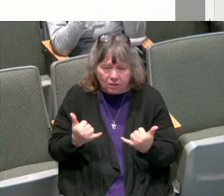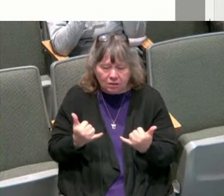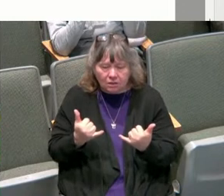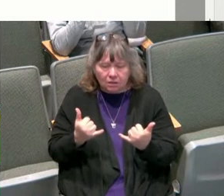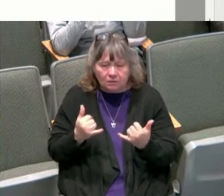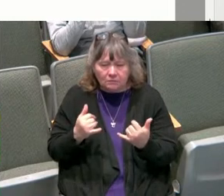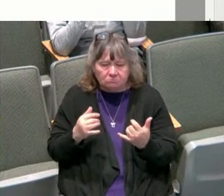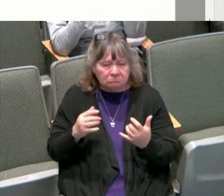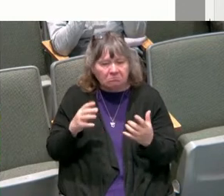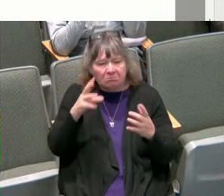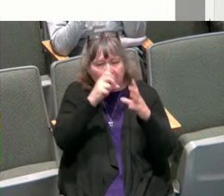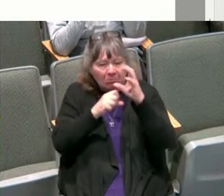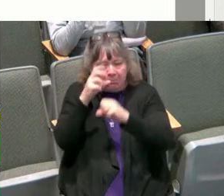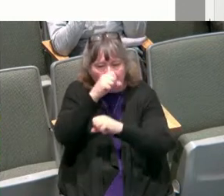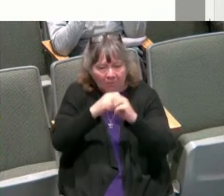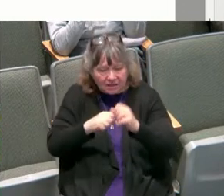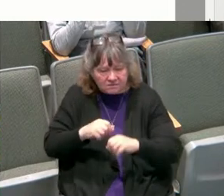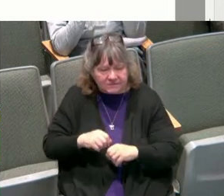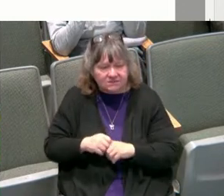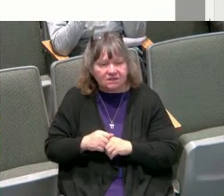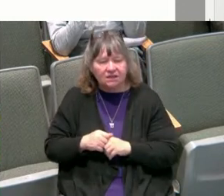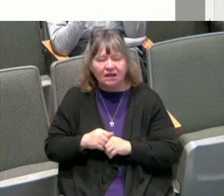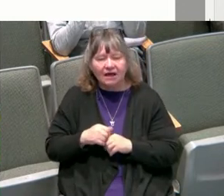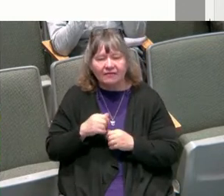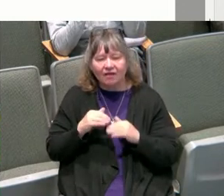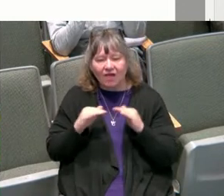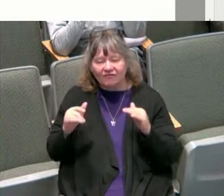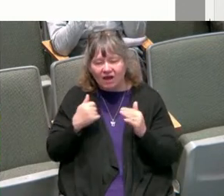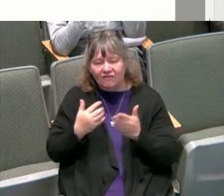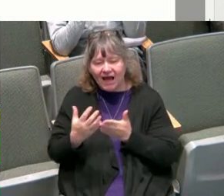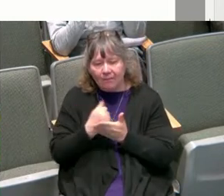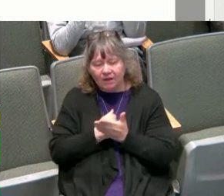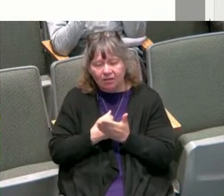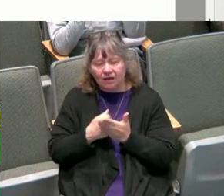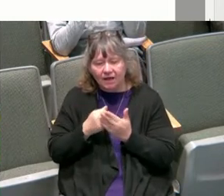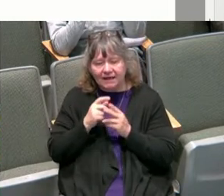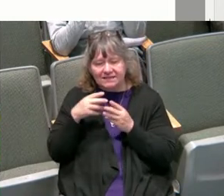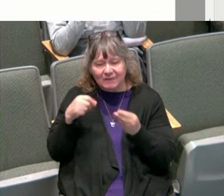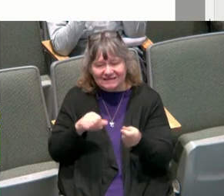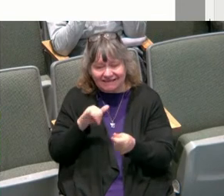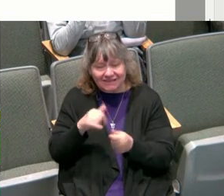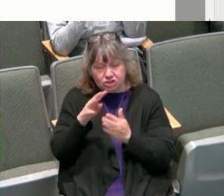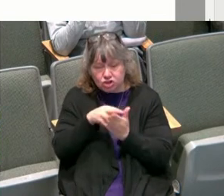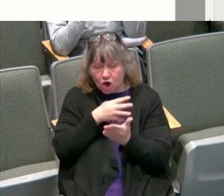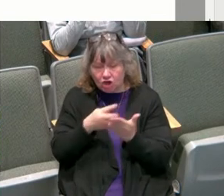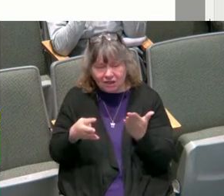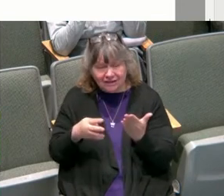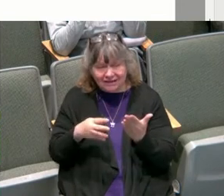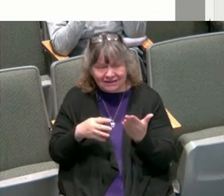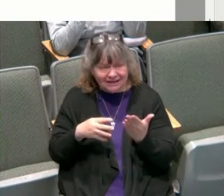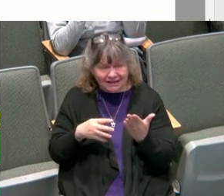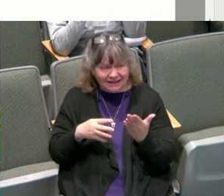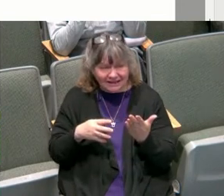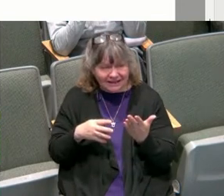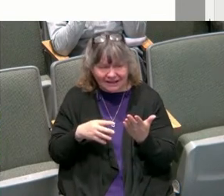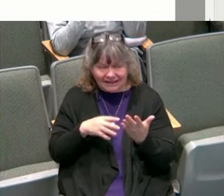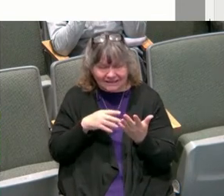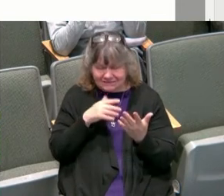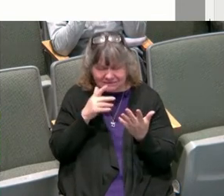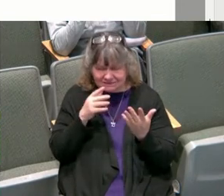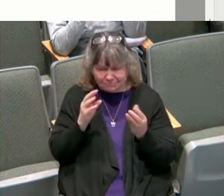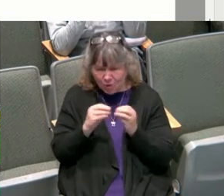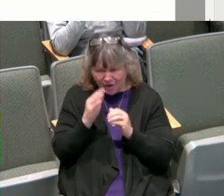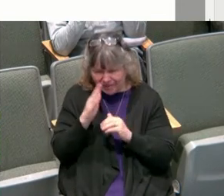estimates the level of capital expense and Associated debt reflected in this chart is unprecedented in Hopkinton